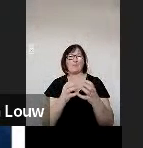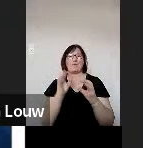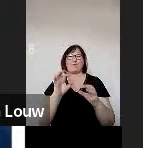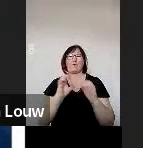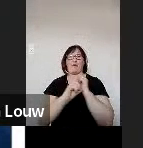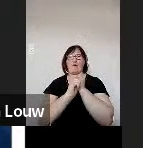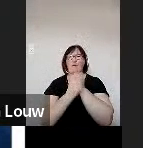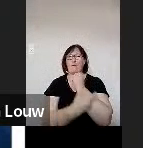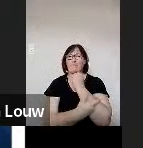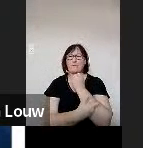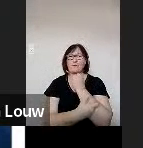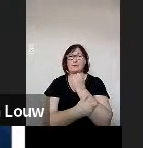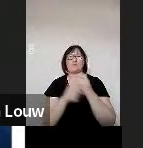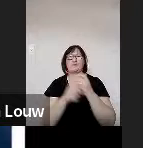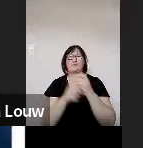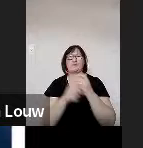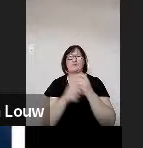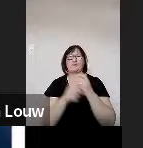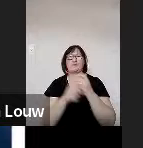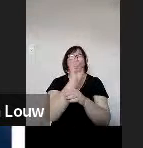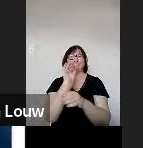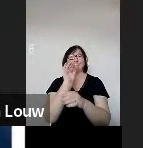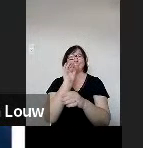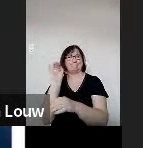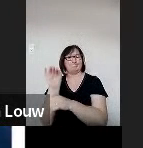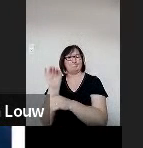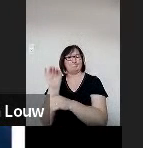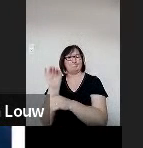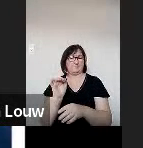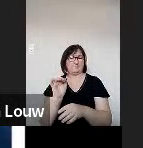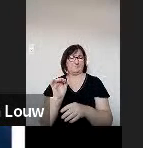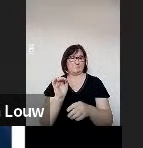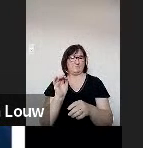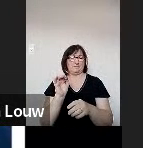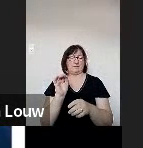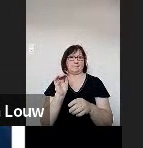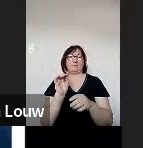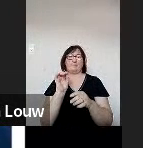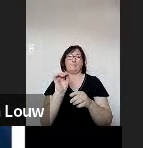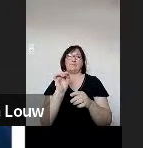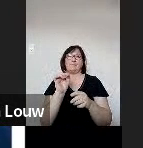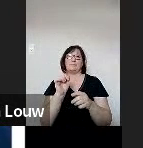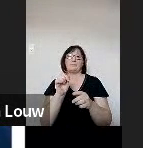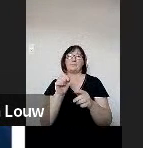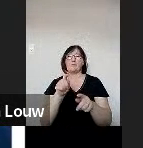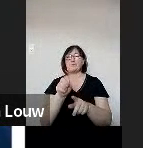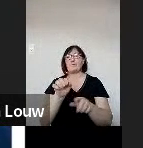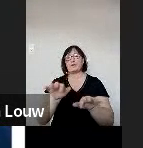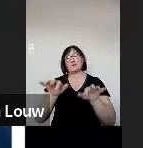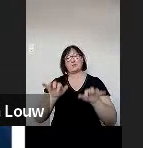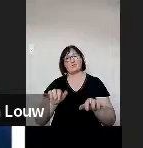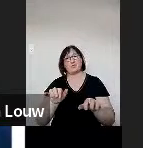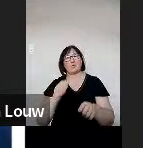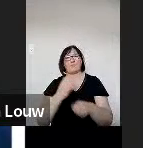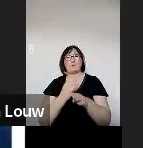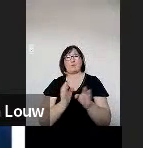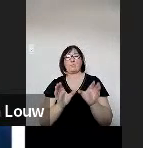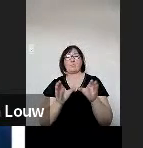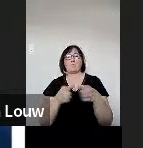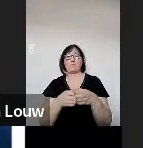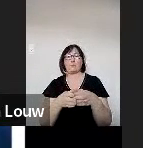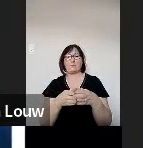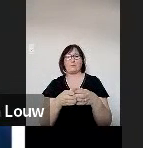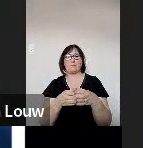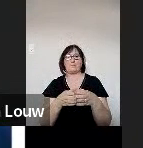Mexico and Uganda. Together with, she has served as chair of the SACO AEO working group. In addition,